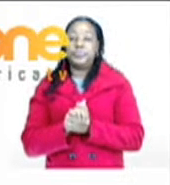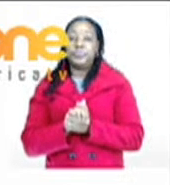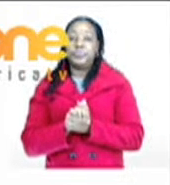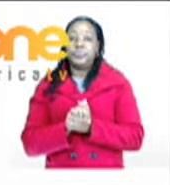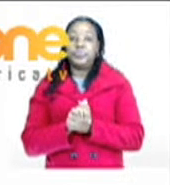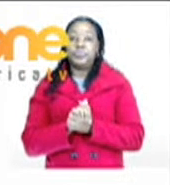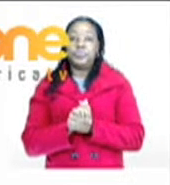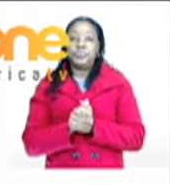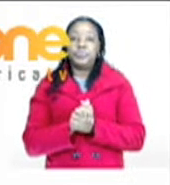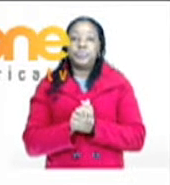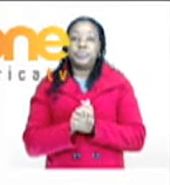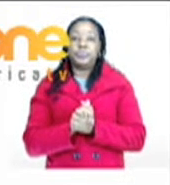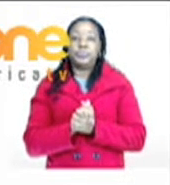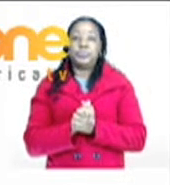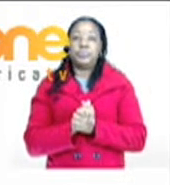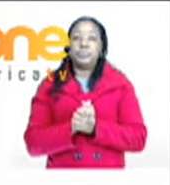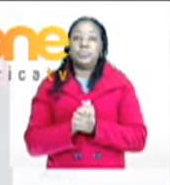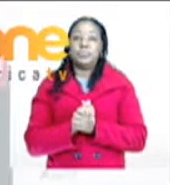behind me